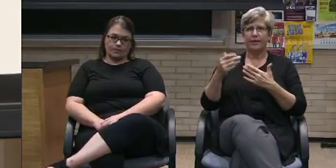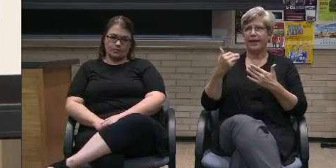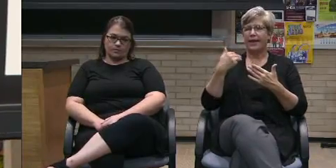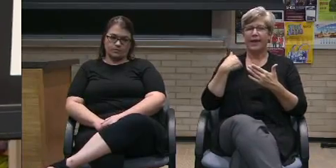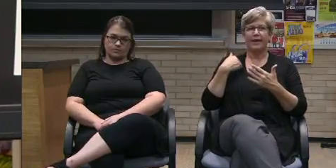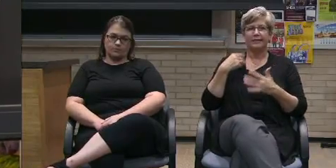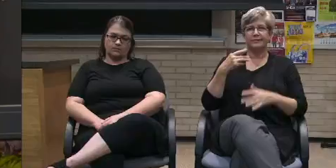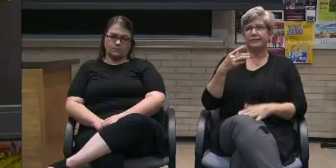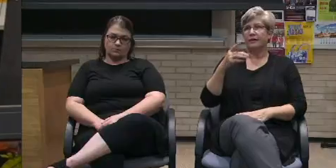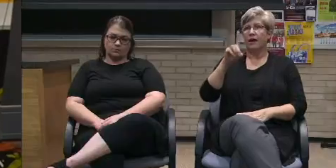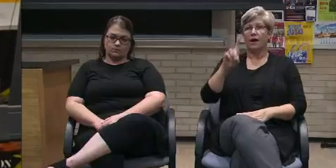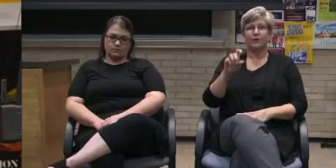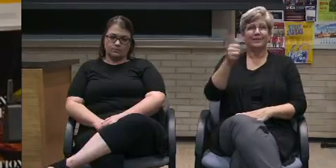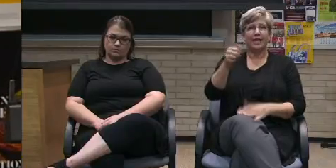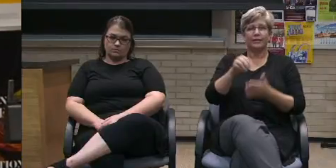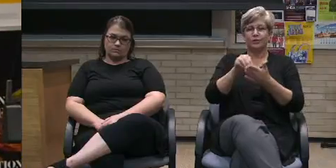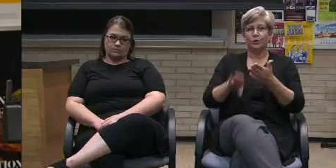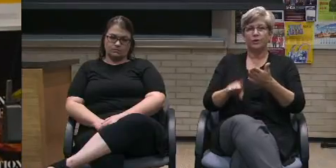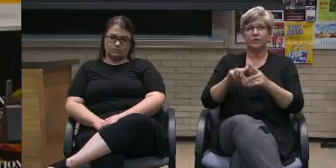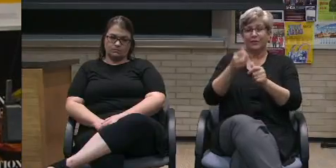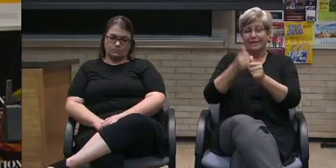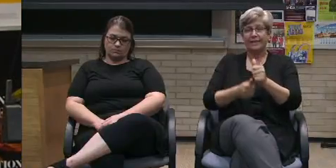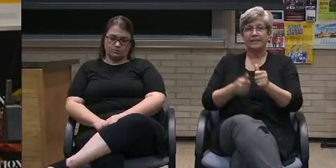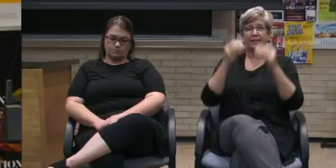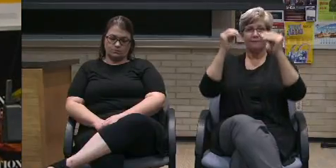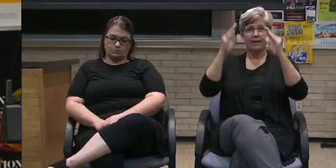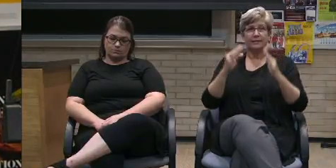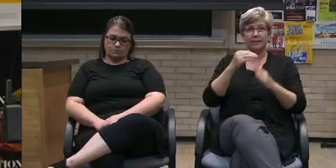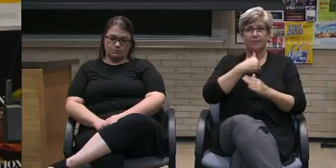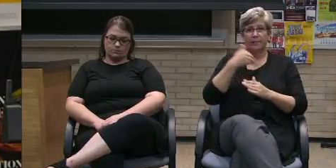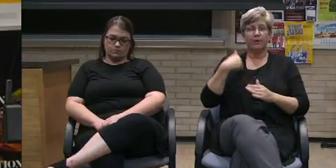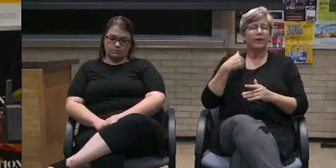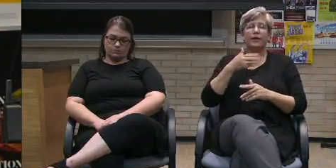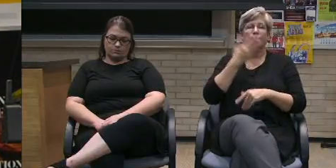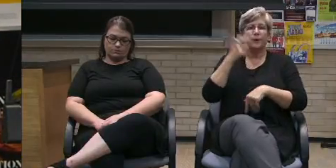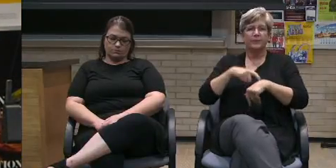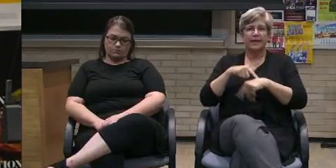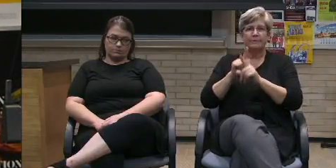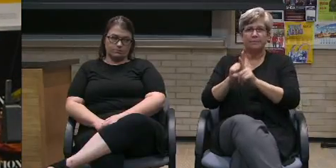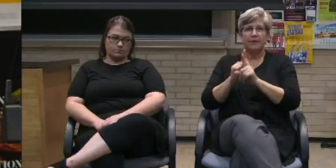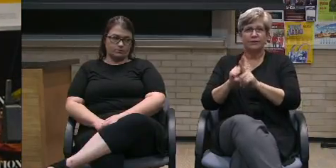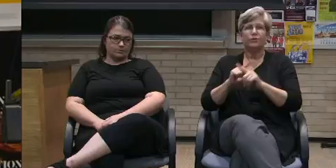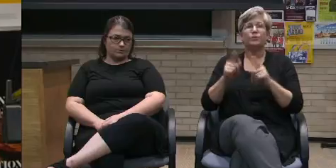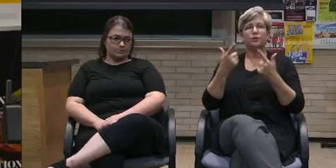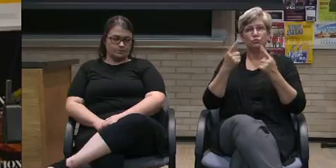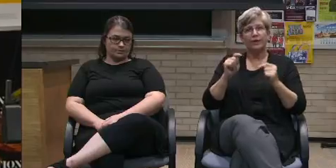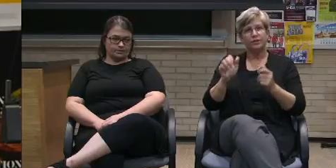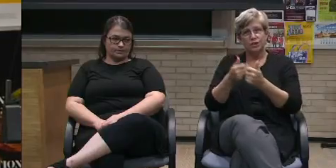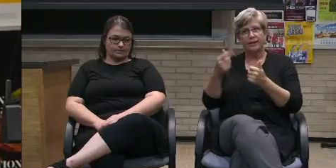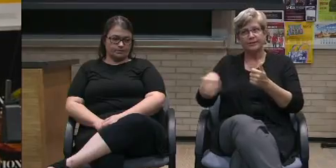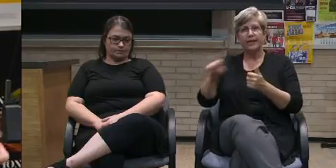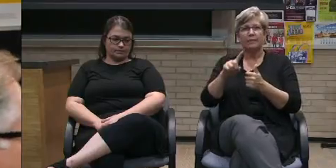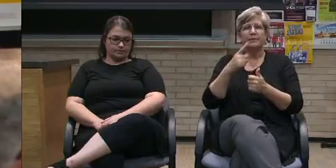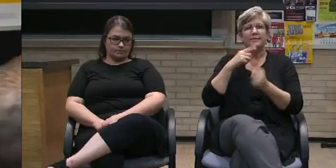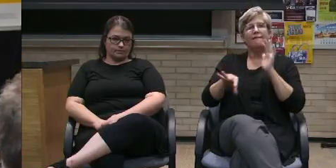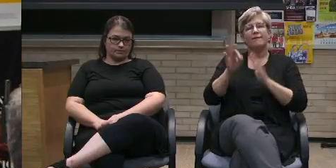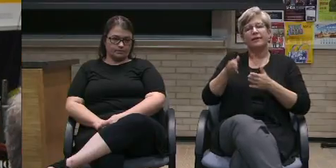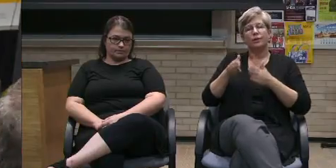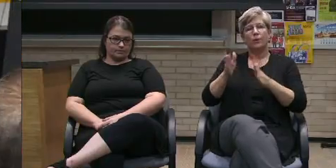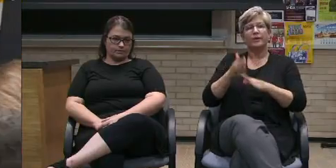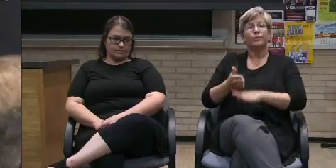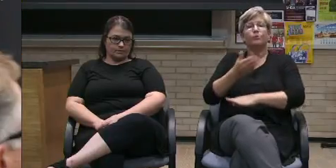advisees per faculty member, and may not have as much time for the mentoring piece, but it's something we're challenged to try and find a way to make it